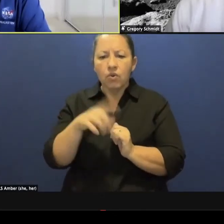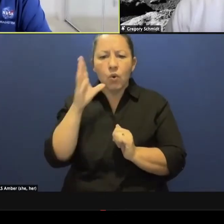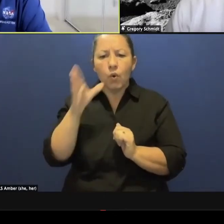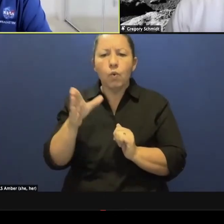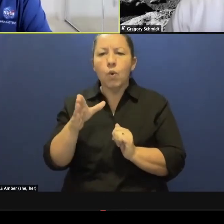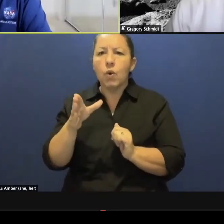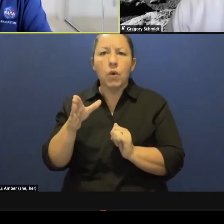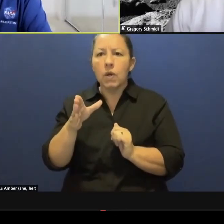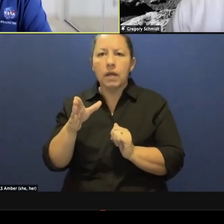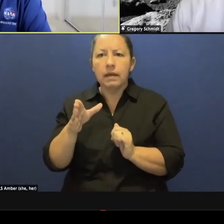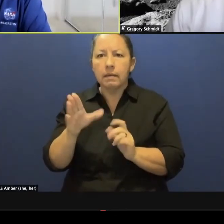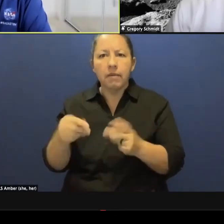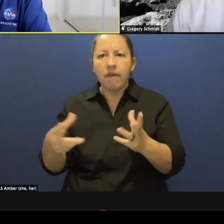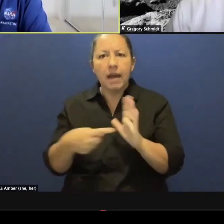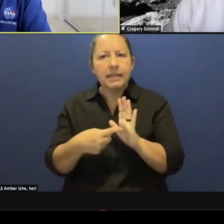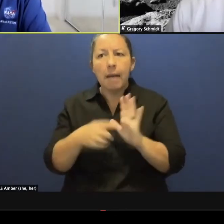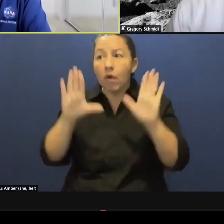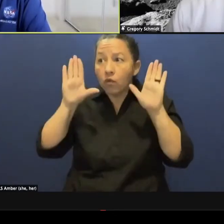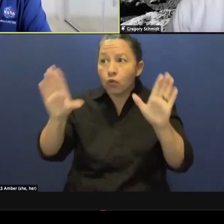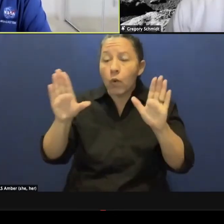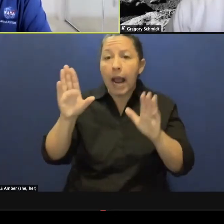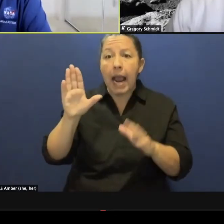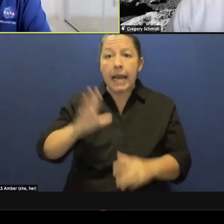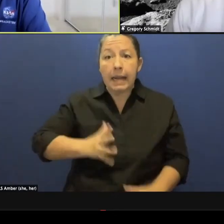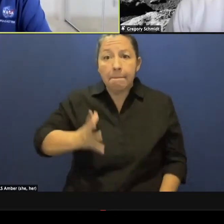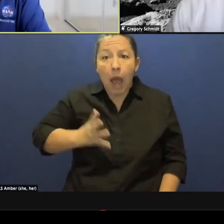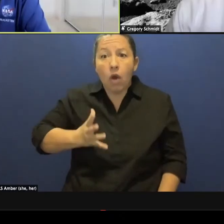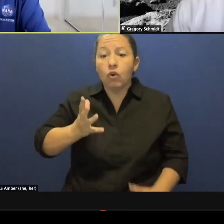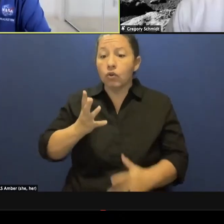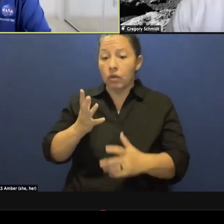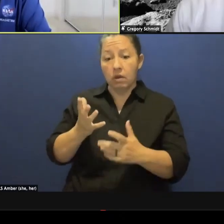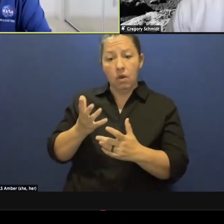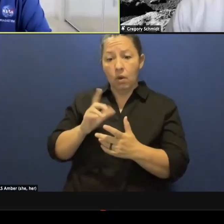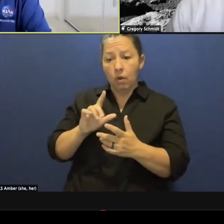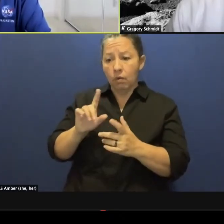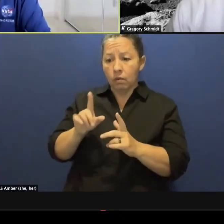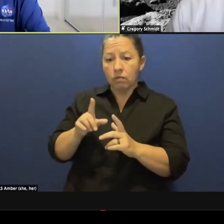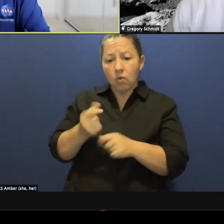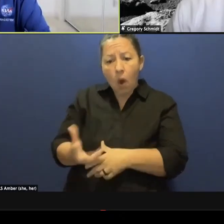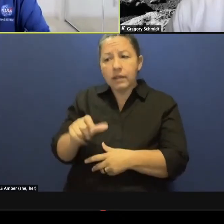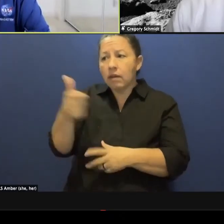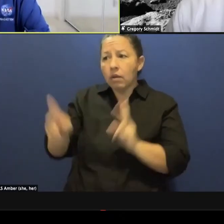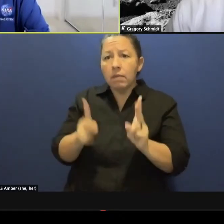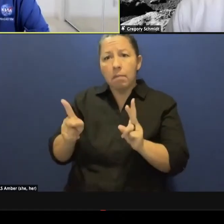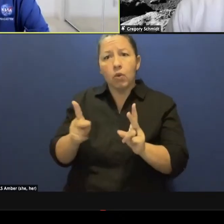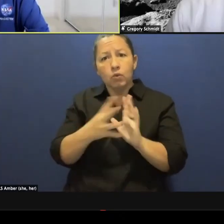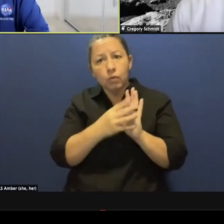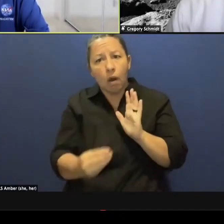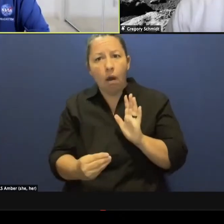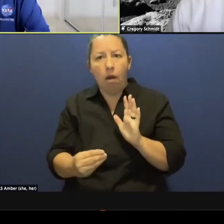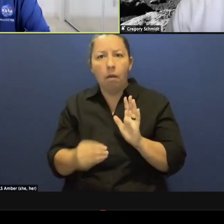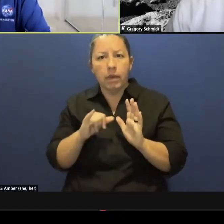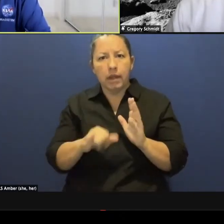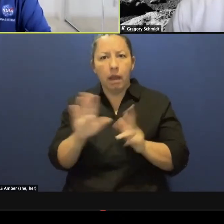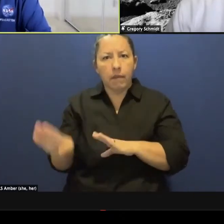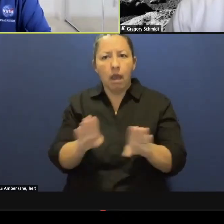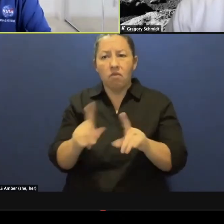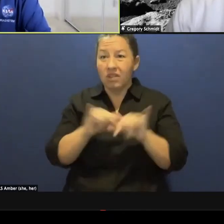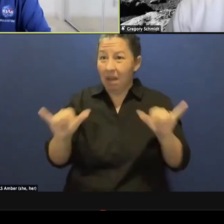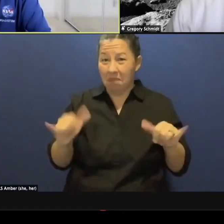great manners to the point where others want to emulate you. But at the same time, if you're in a situation